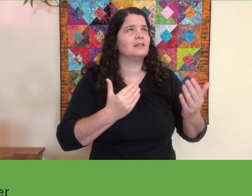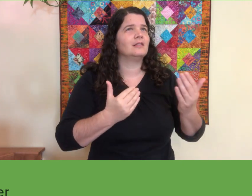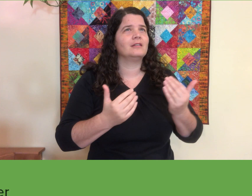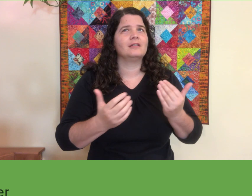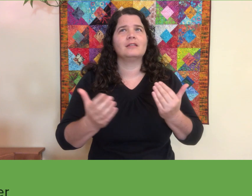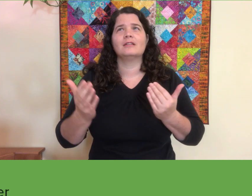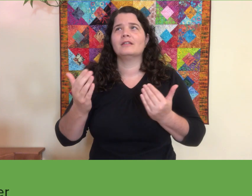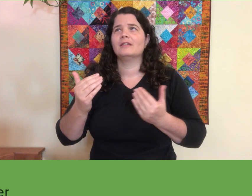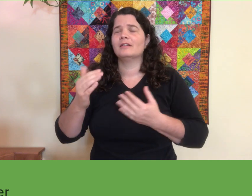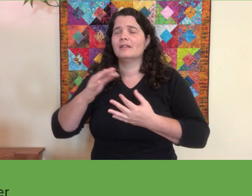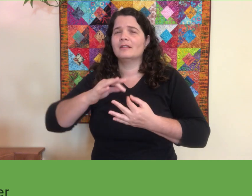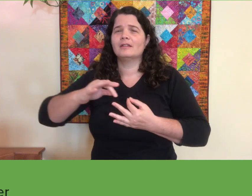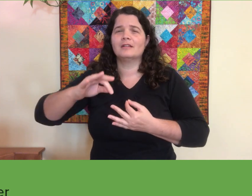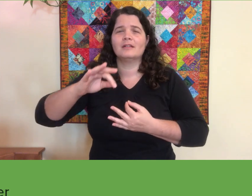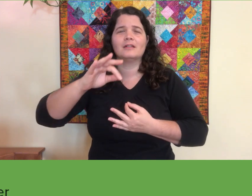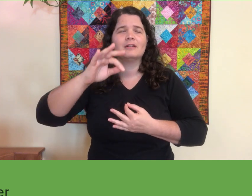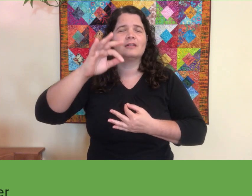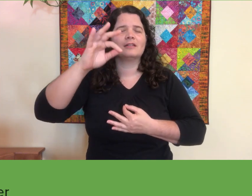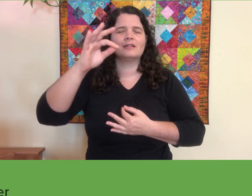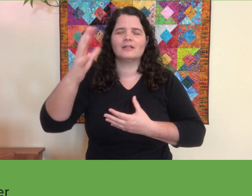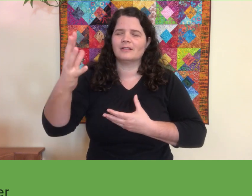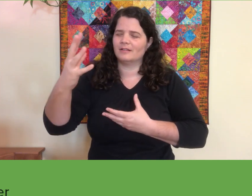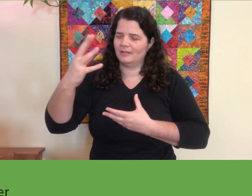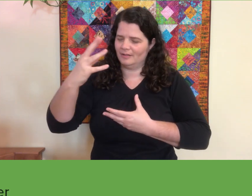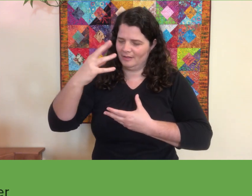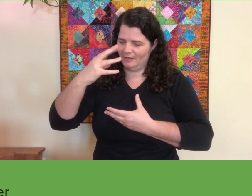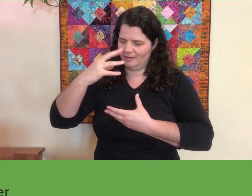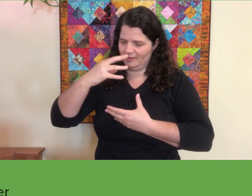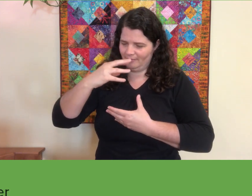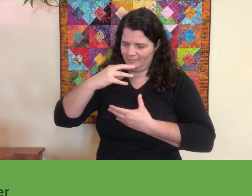draw near me, Spirit, draw near me.